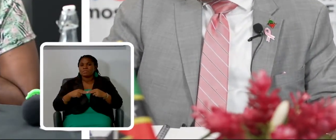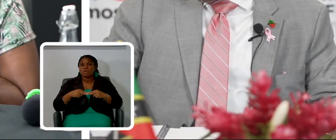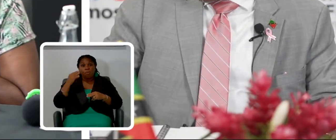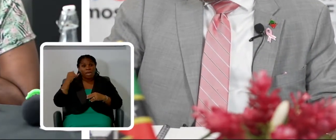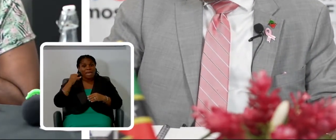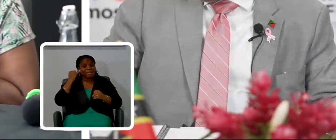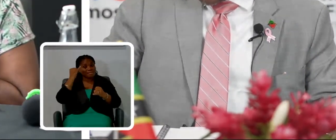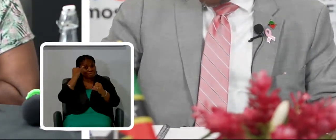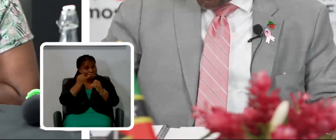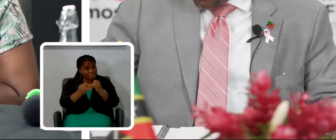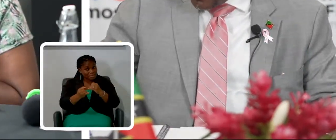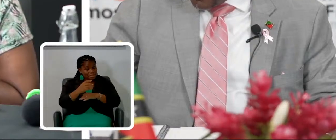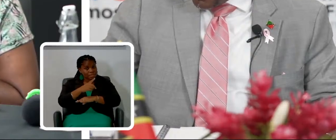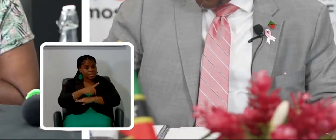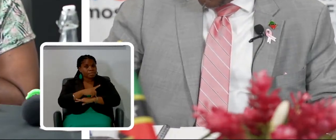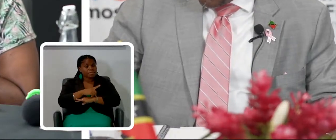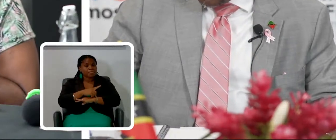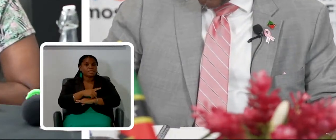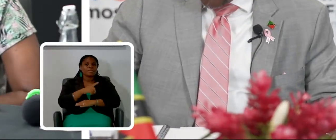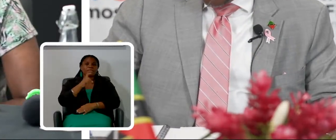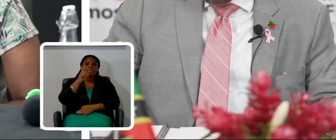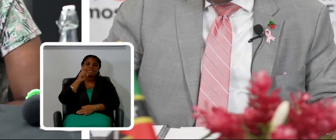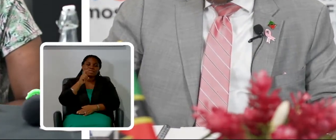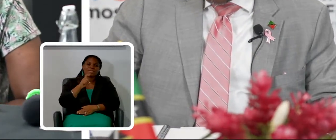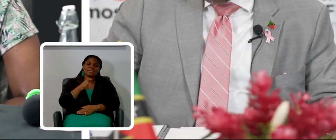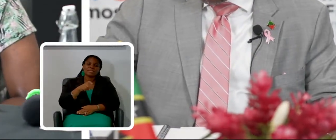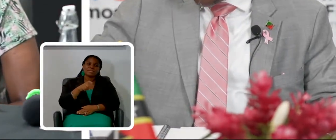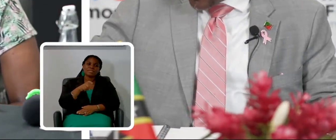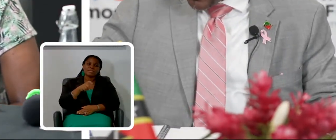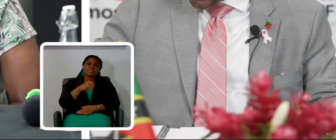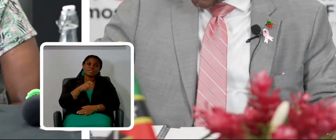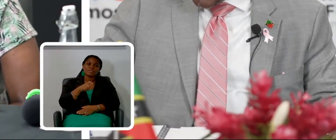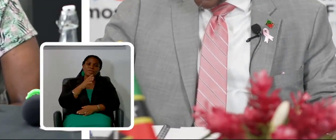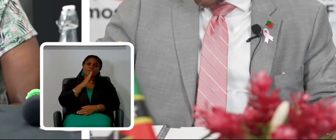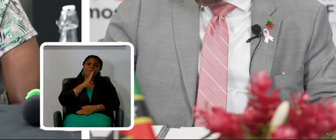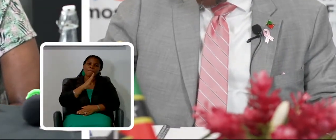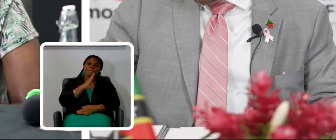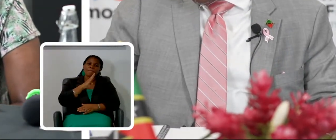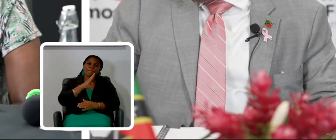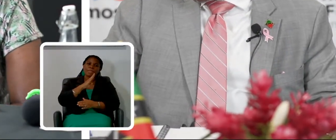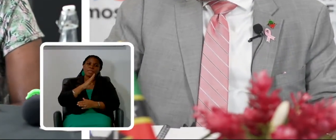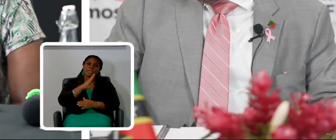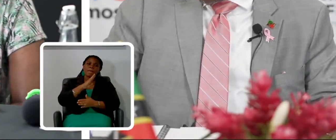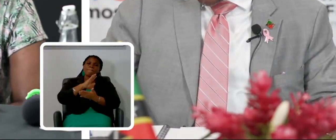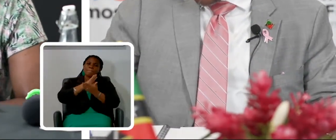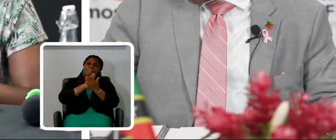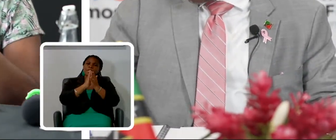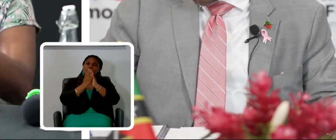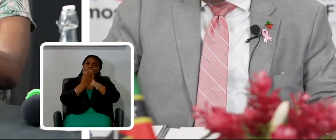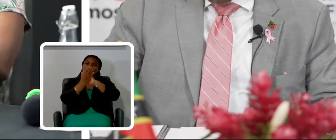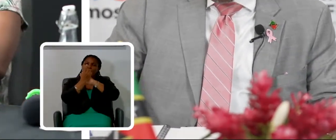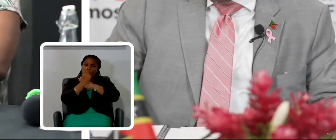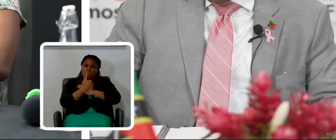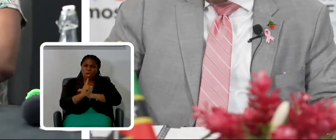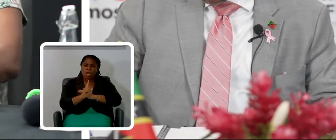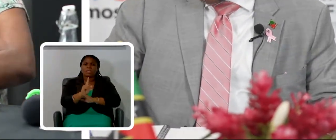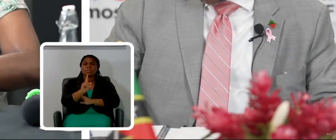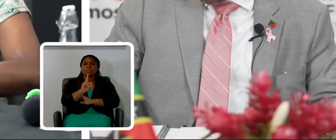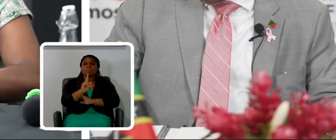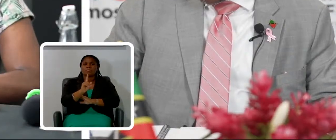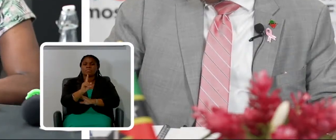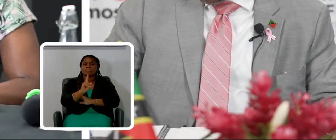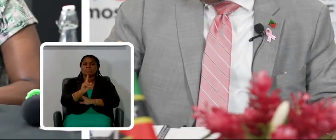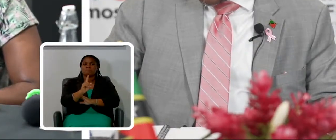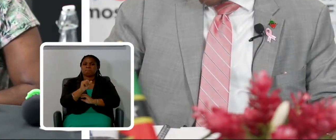end of the day, we have to become more as one. Because we can't survive individually.